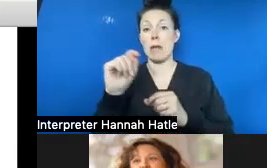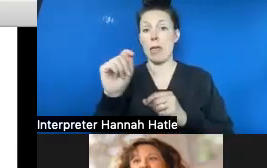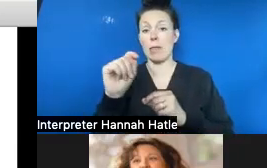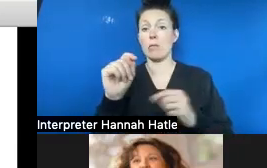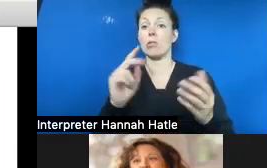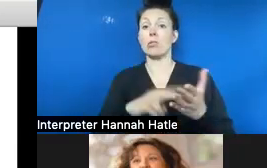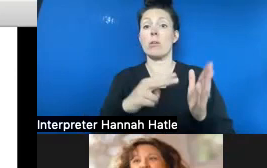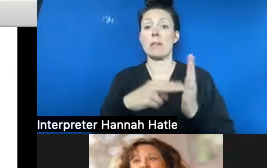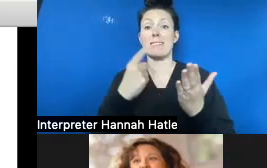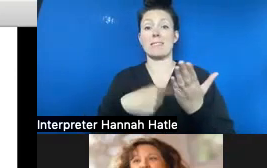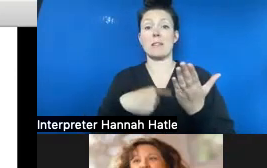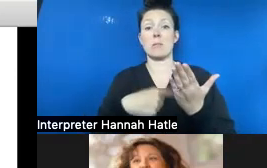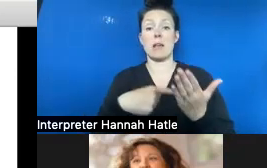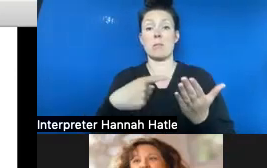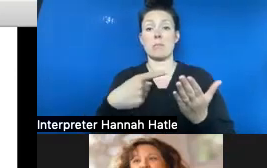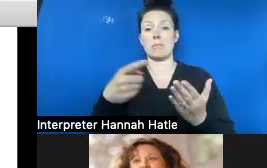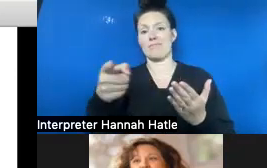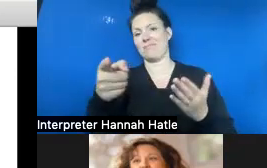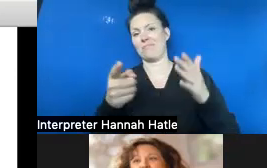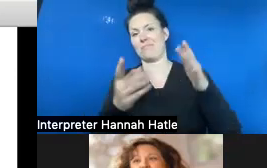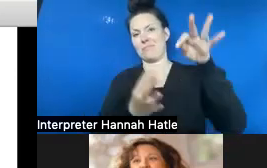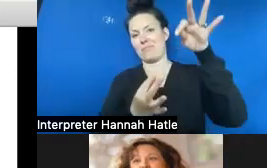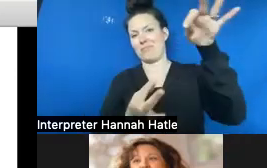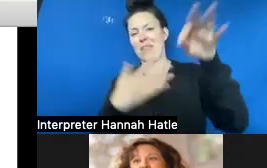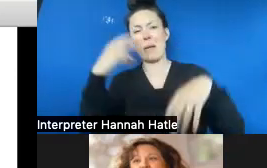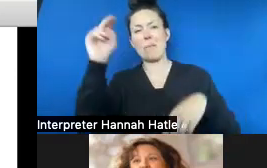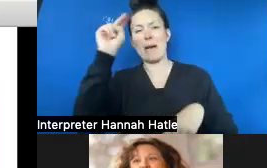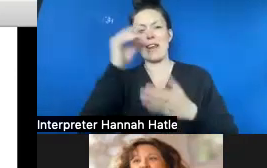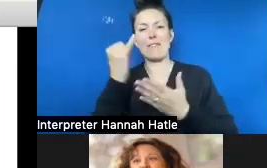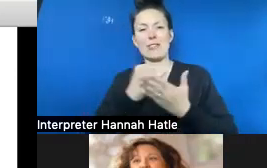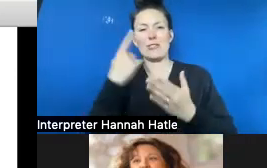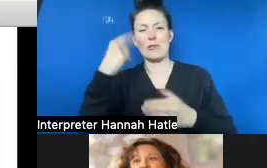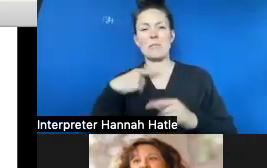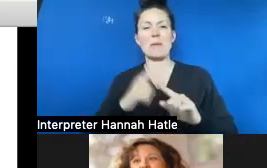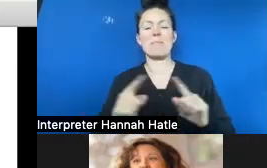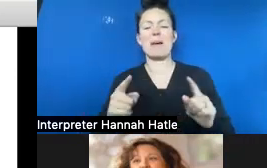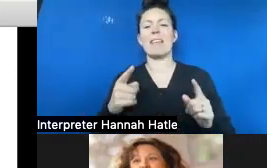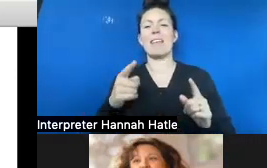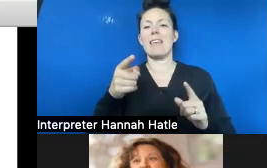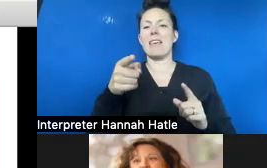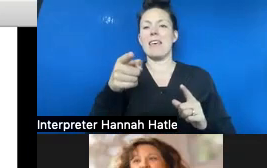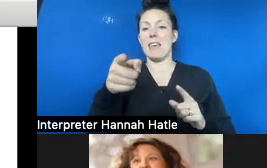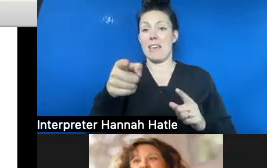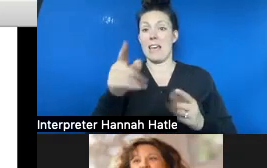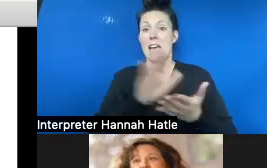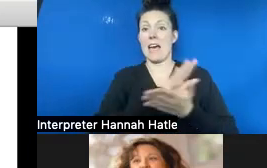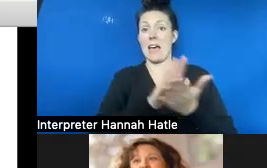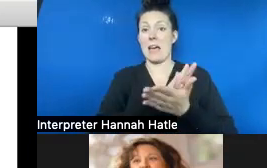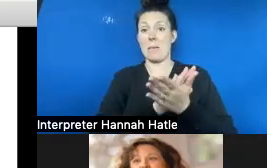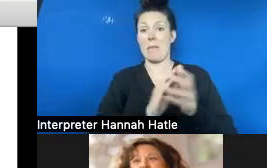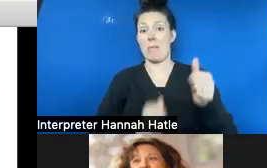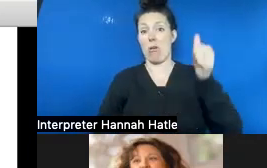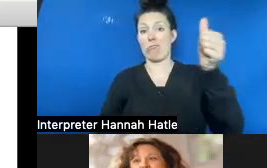taking this is a picture my nephew drew for me, but sometimes just taking a piece of paper and taping it